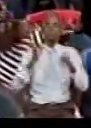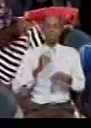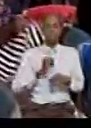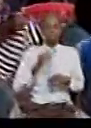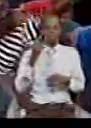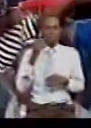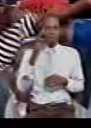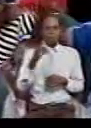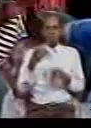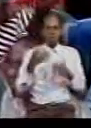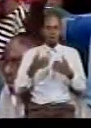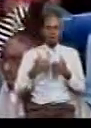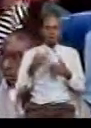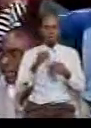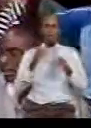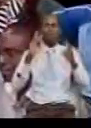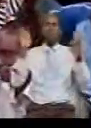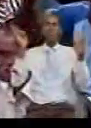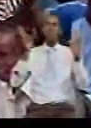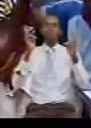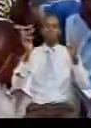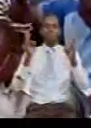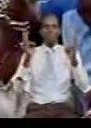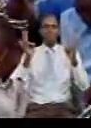see you victorious.